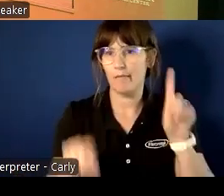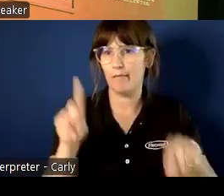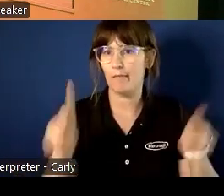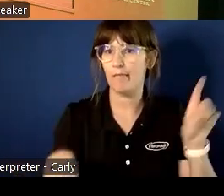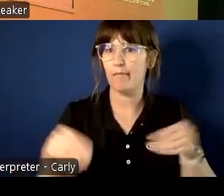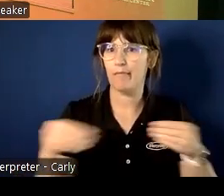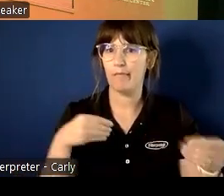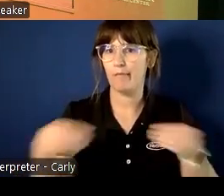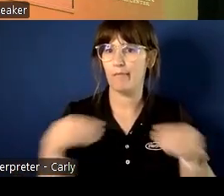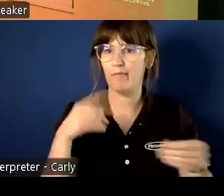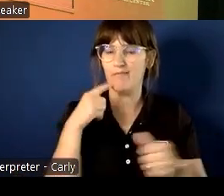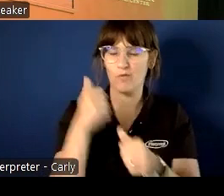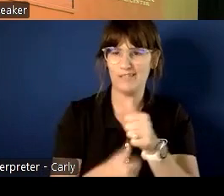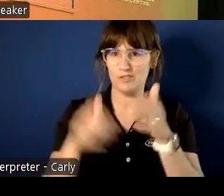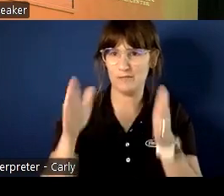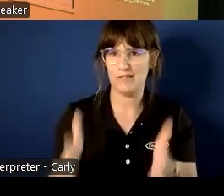each patient.